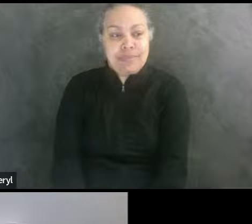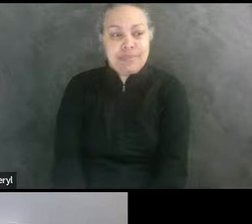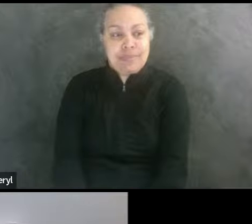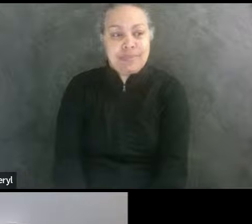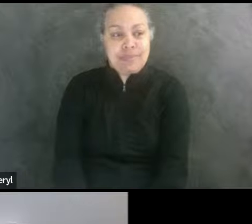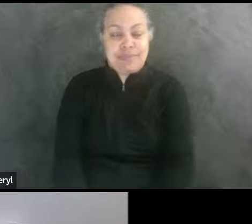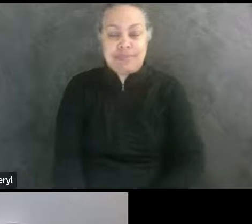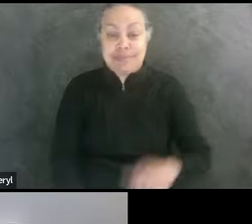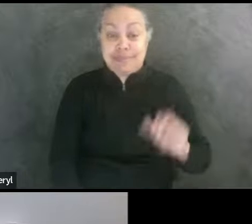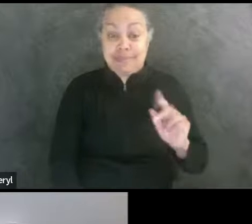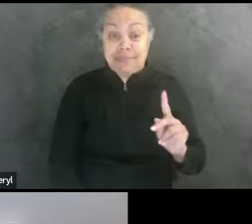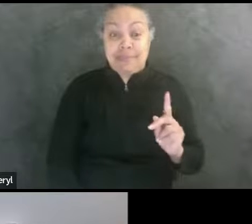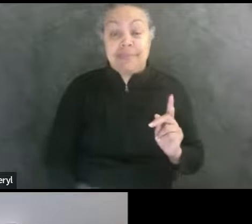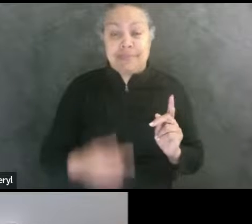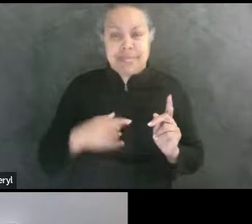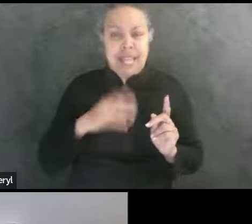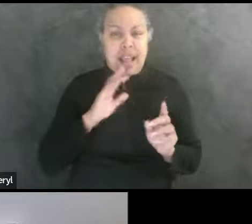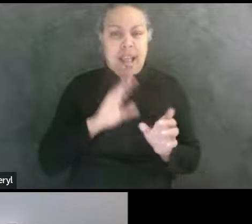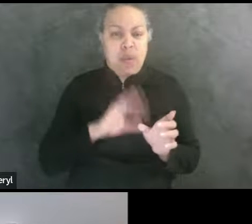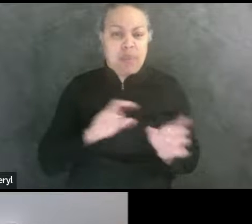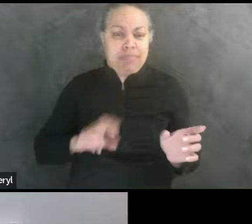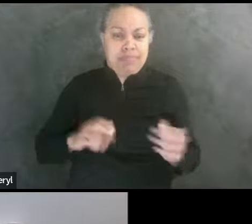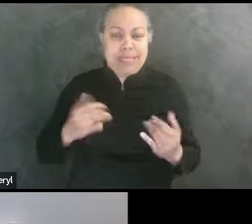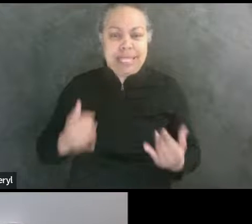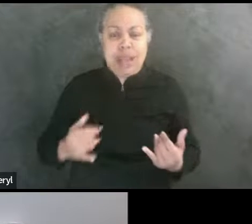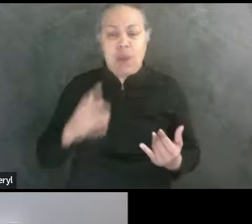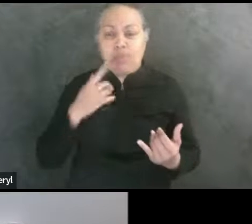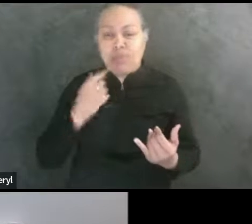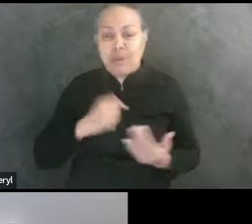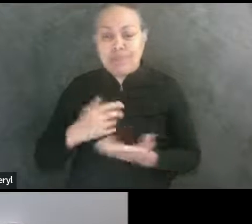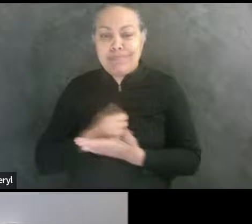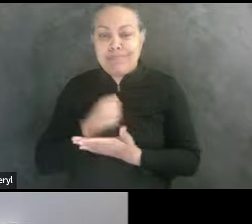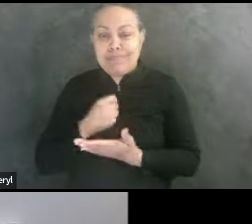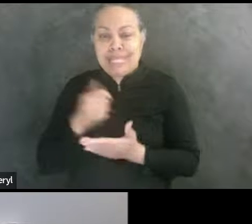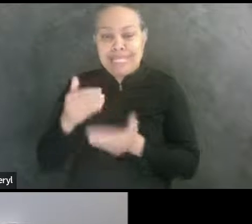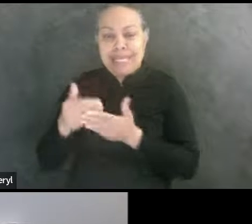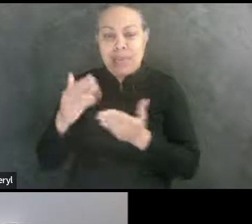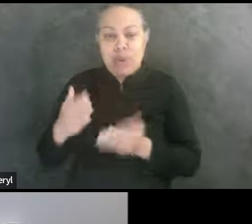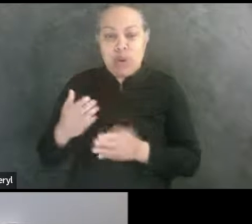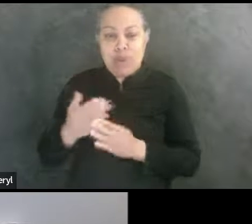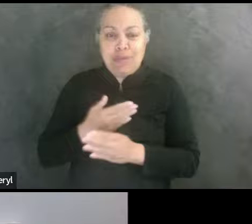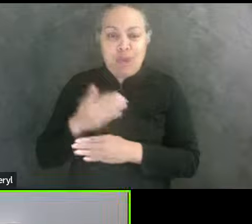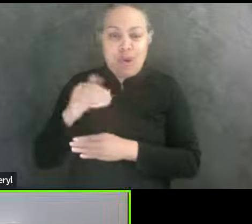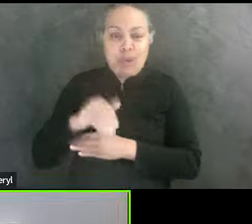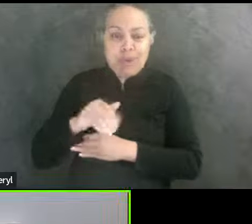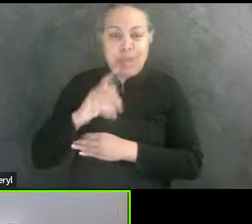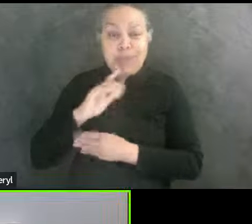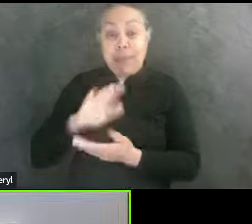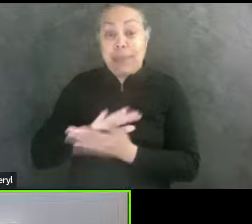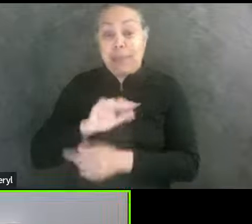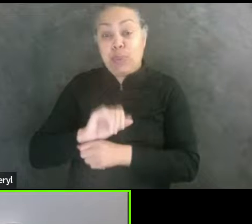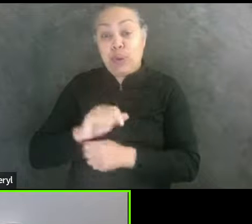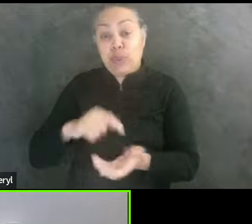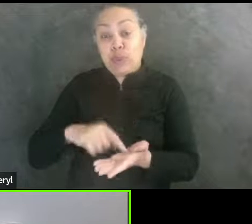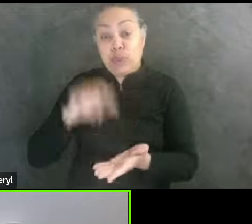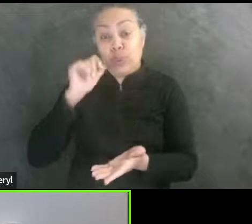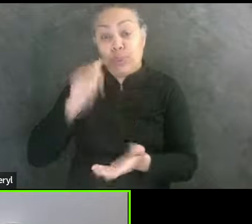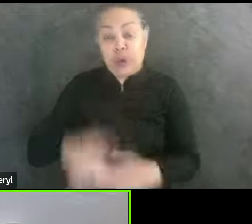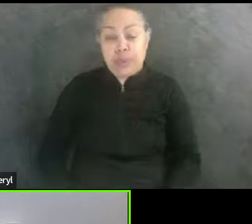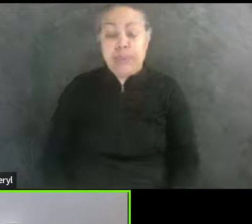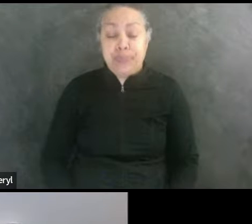Okay, I'm actually going to leave you guys because I do want to try to catch this neighbor before it's Sure. too late, since her paperwork's Oh, due most certainly. tomorrow.